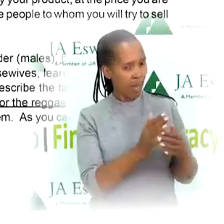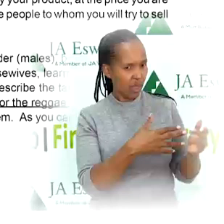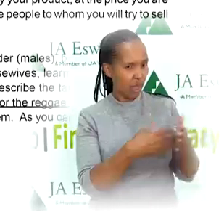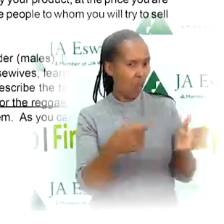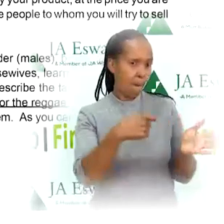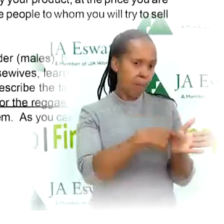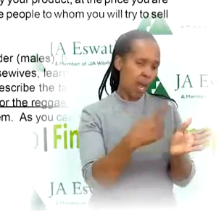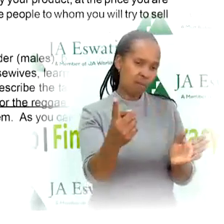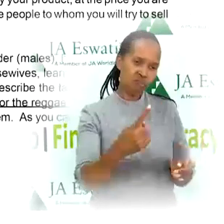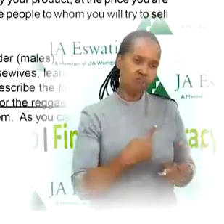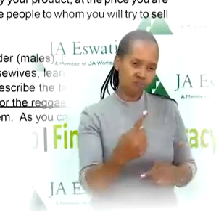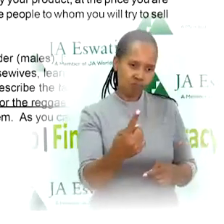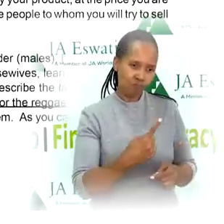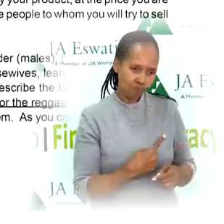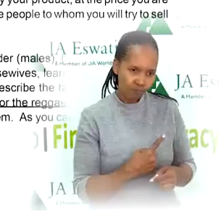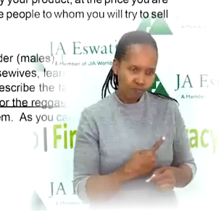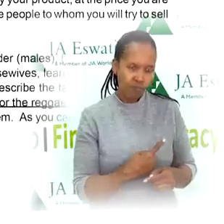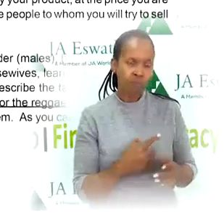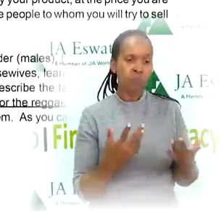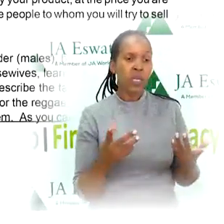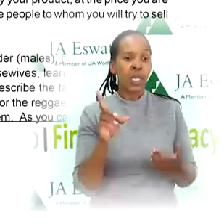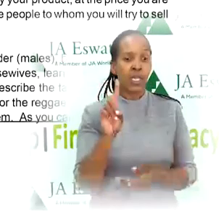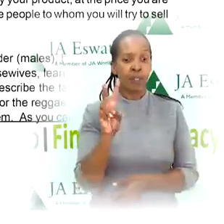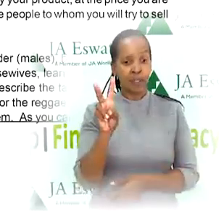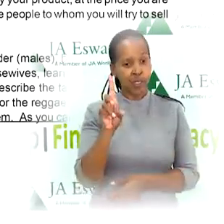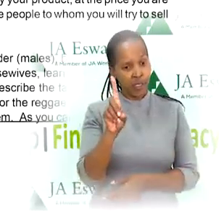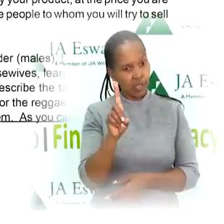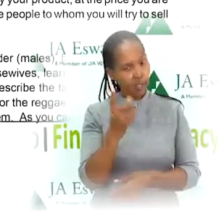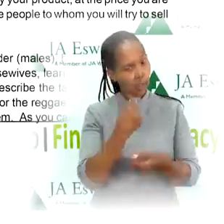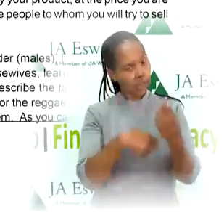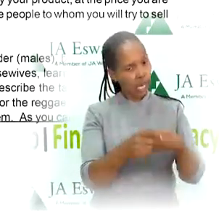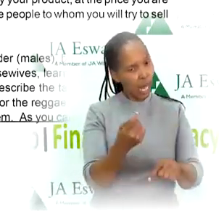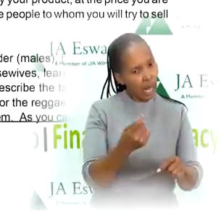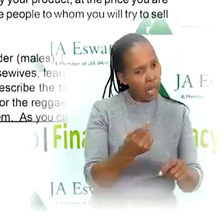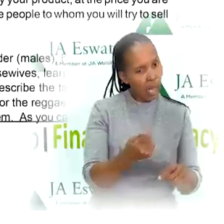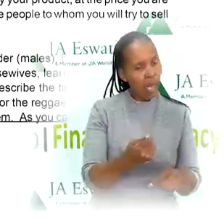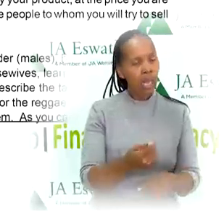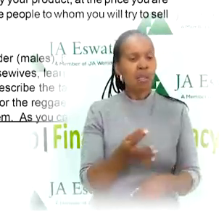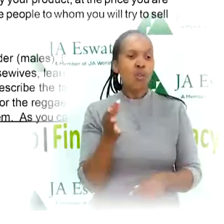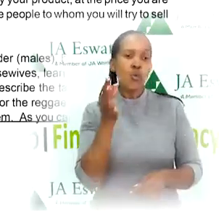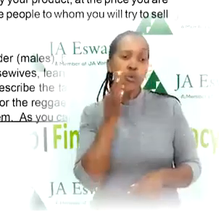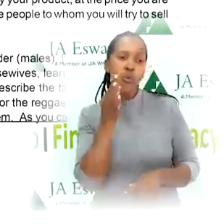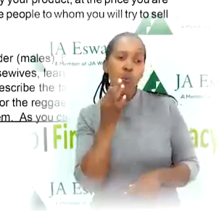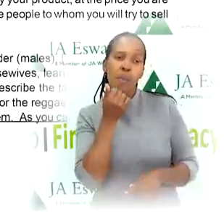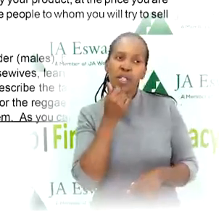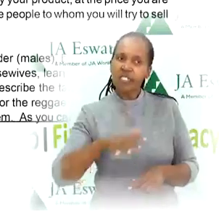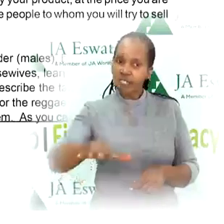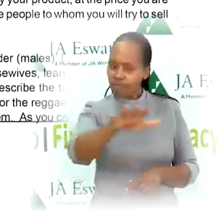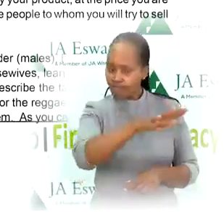market for reggae CDs you are selling are teenage music lovers who live in Manzini, who can afford